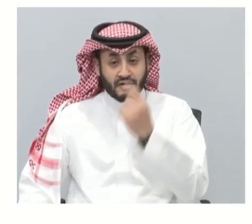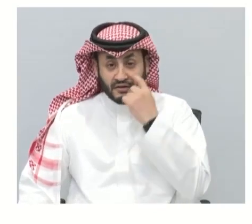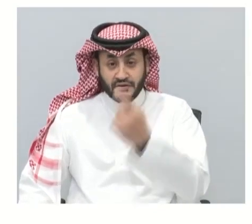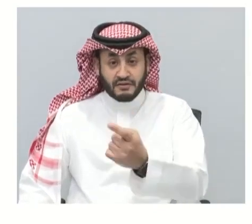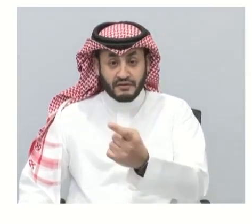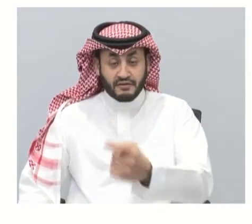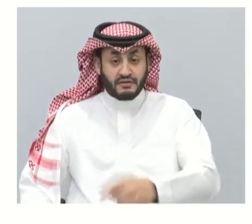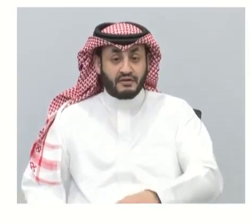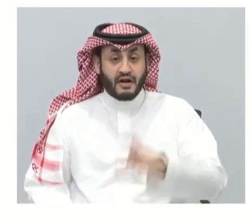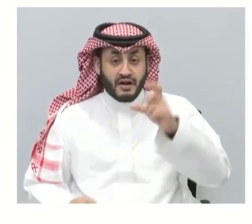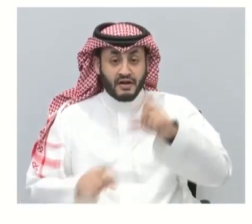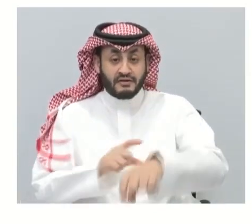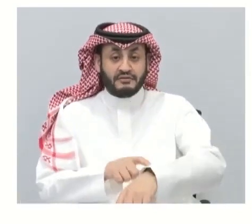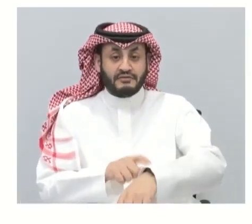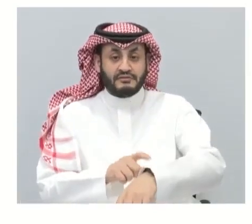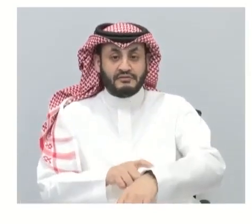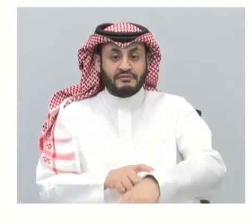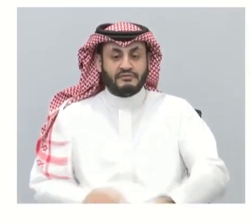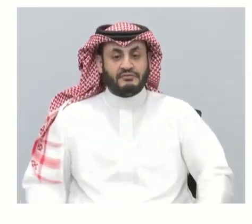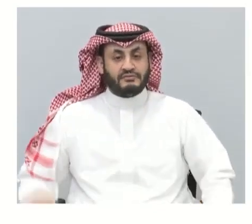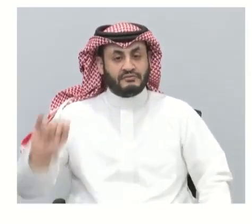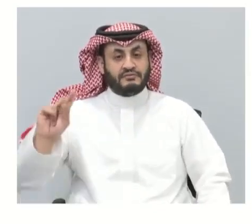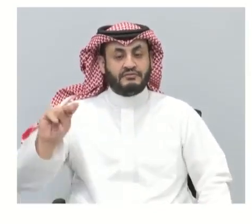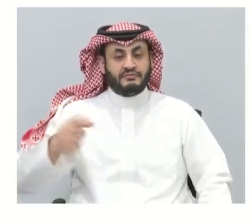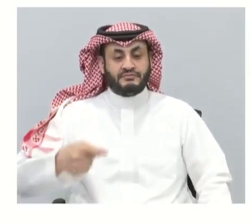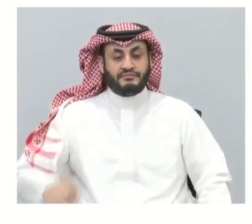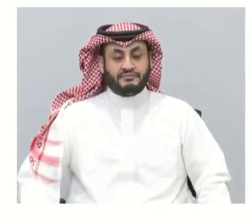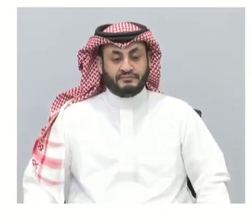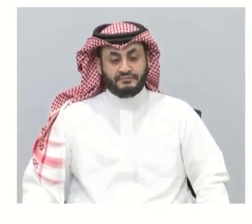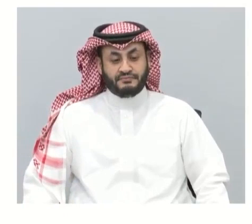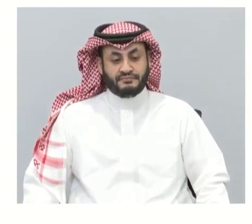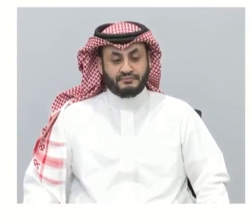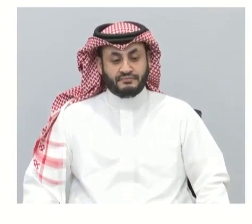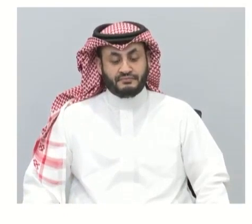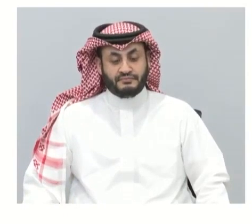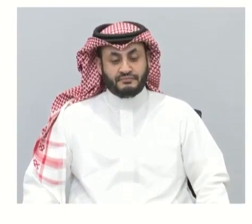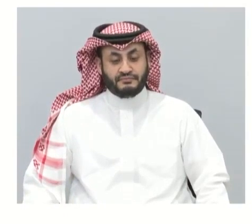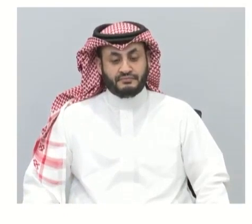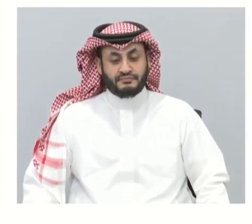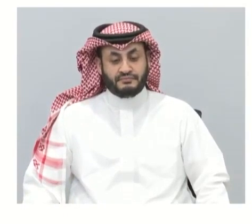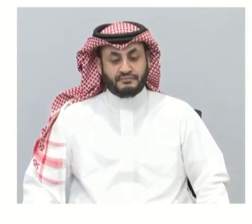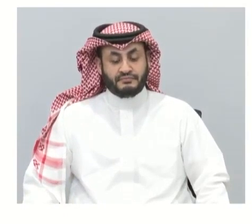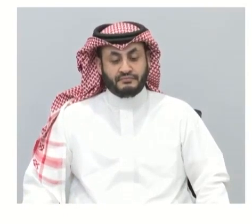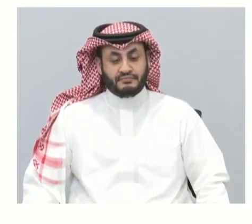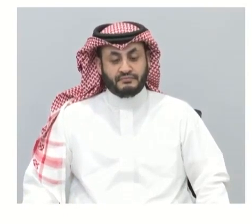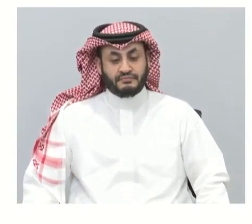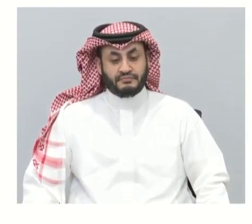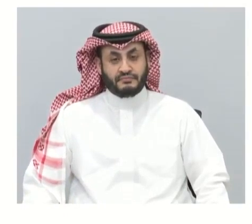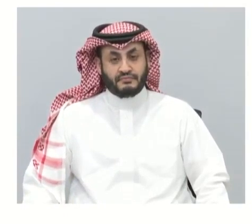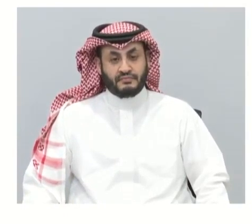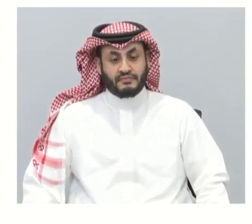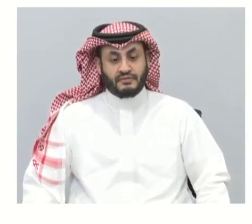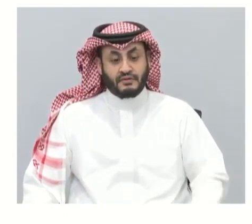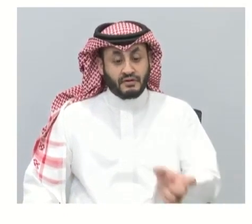since September is the time. I have been saving since September. Try you to work a lot of